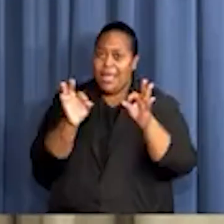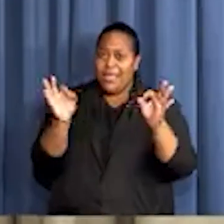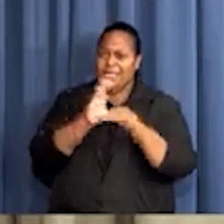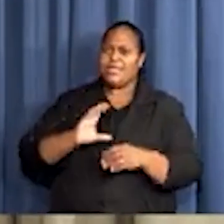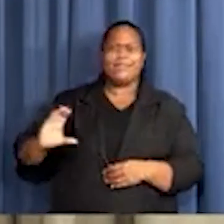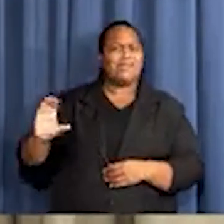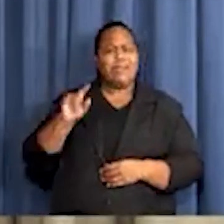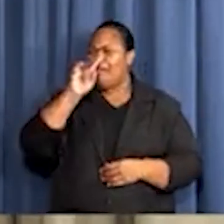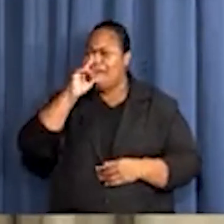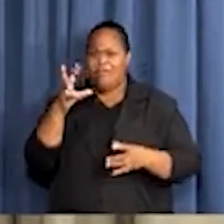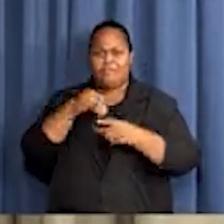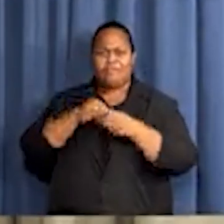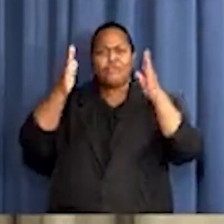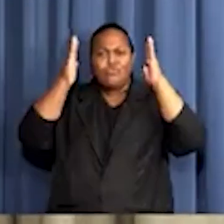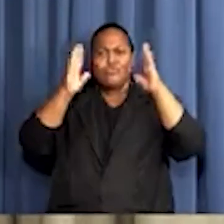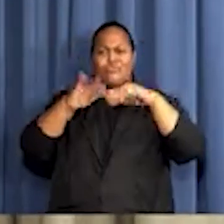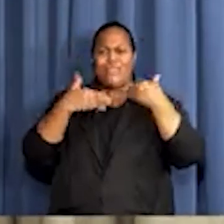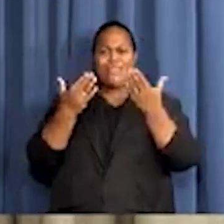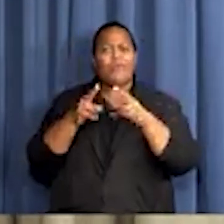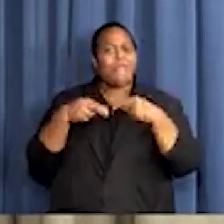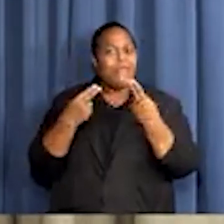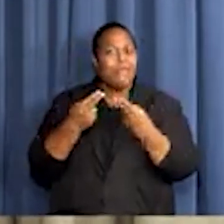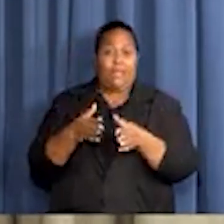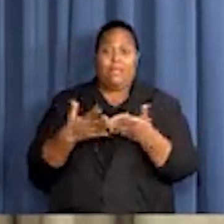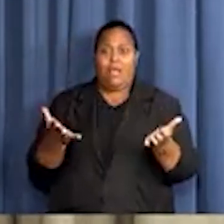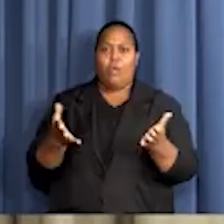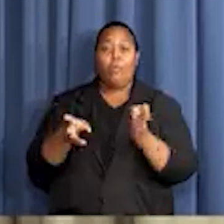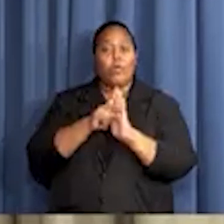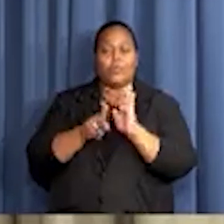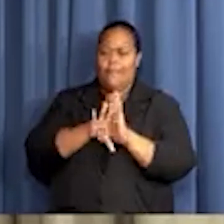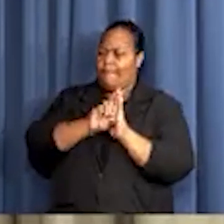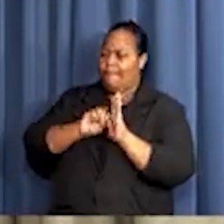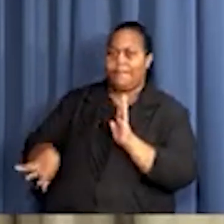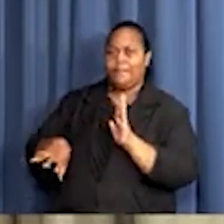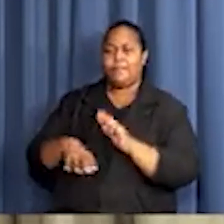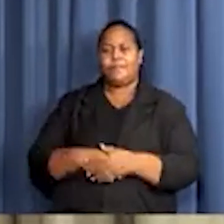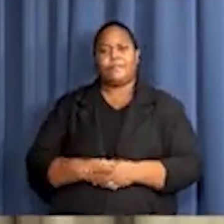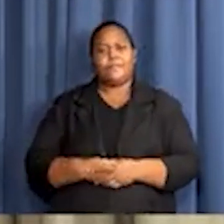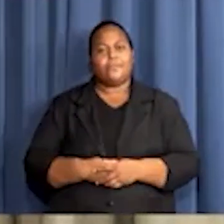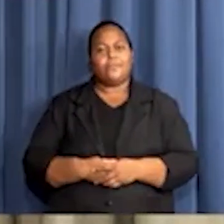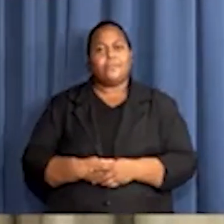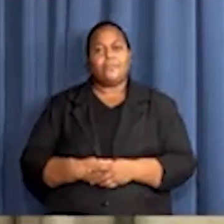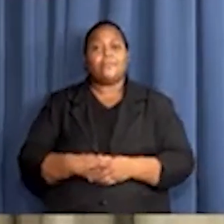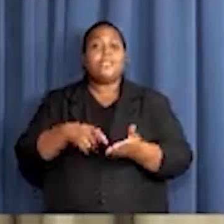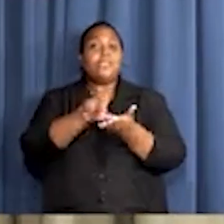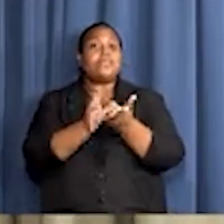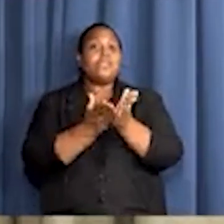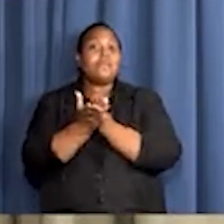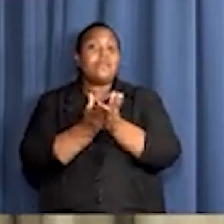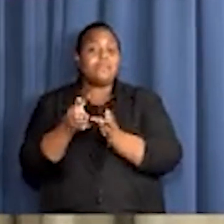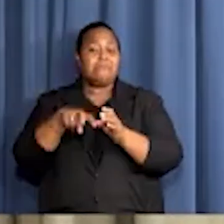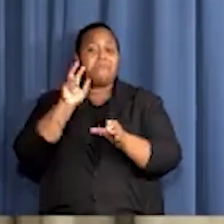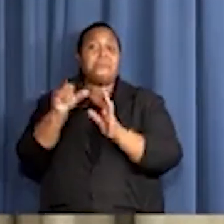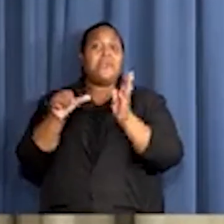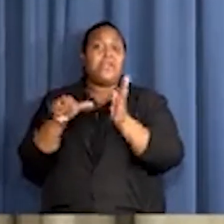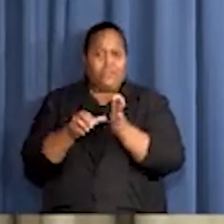worship with their loved ones. We revoked the policy. The civil service retirement age was